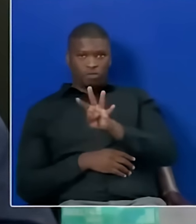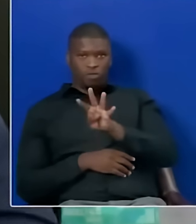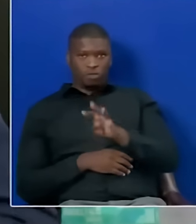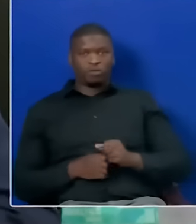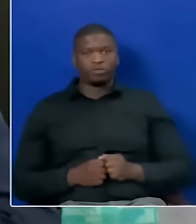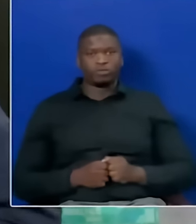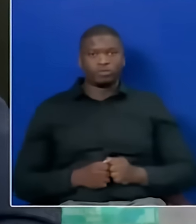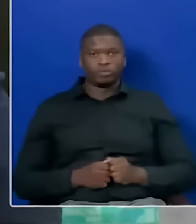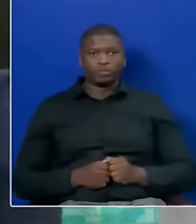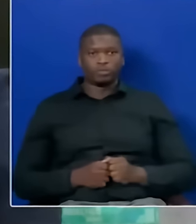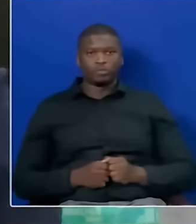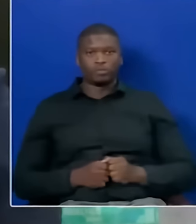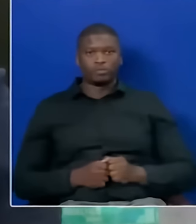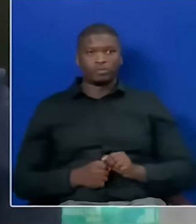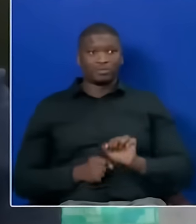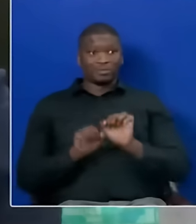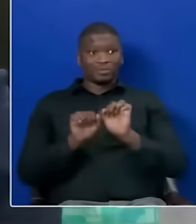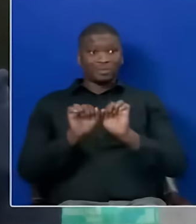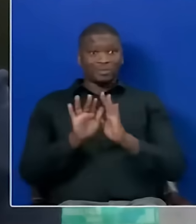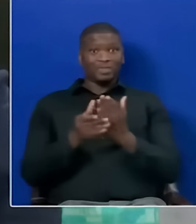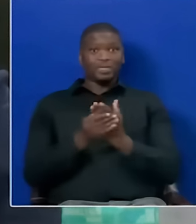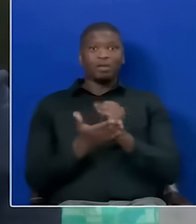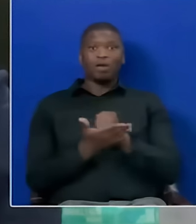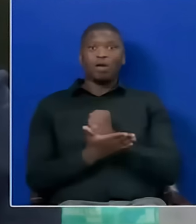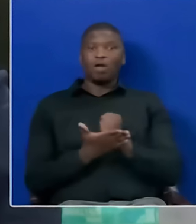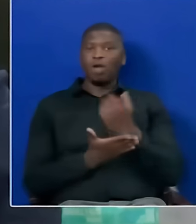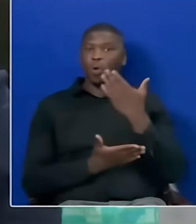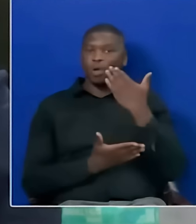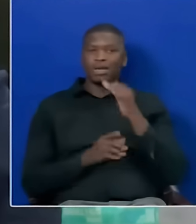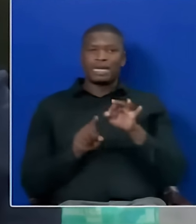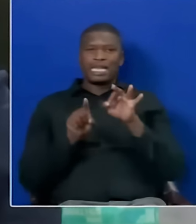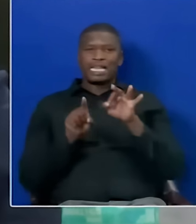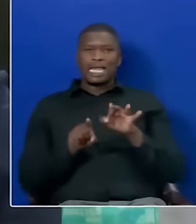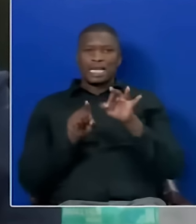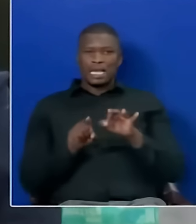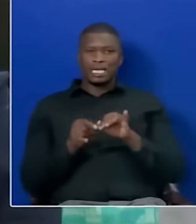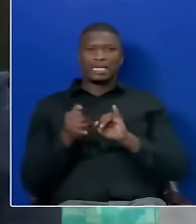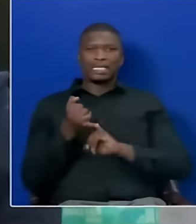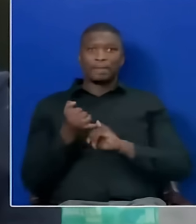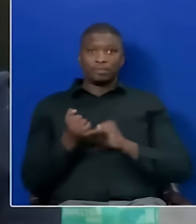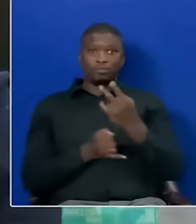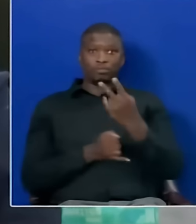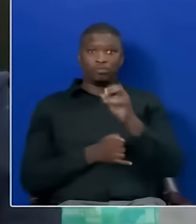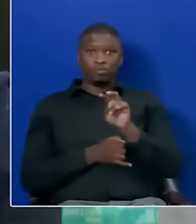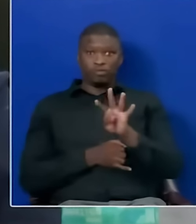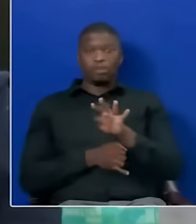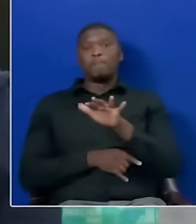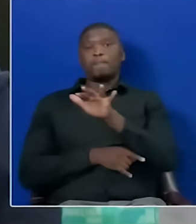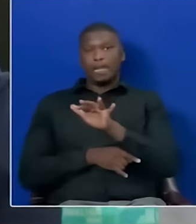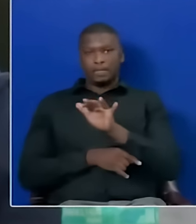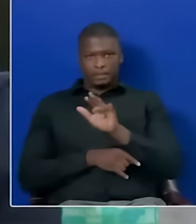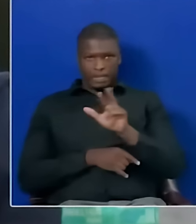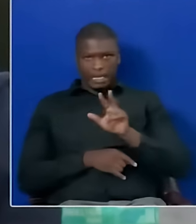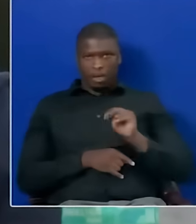This case was registered on the 13th of September 2024 in KZN. And it relates to